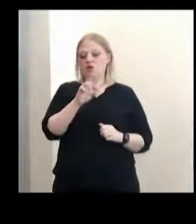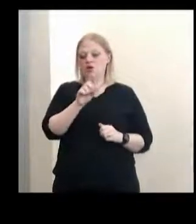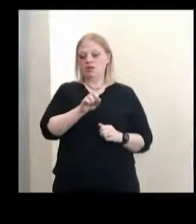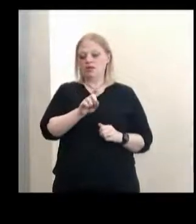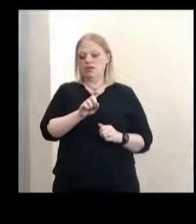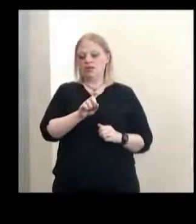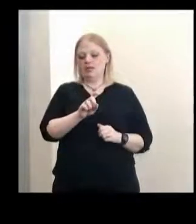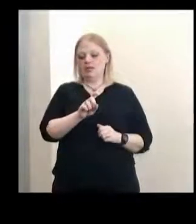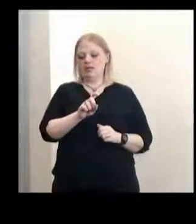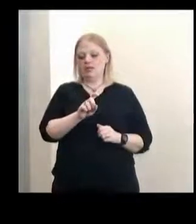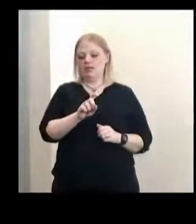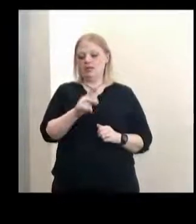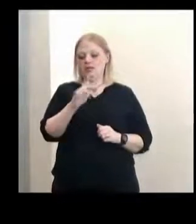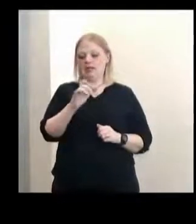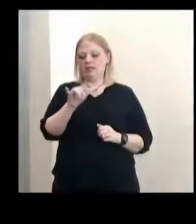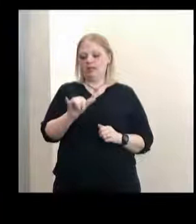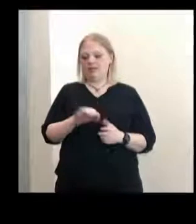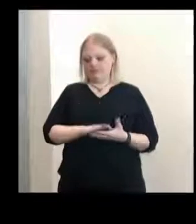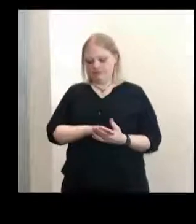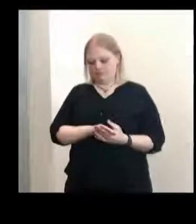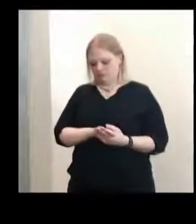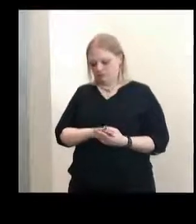WGRZ-TV, Kelly Dudzik.